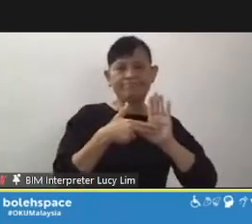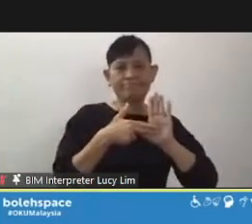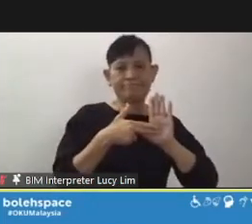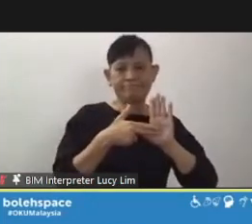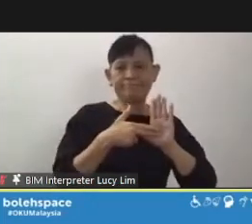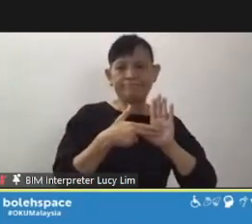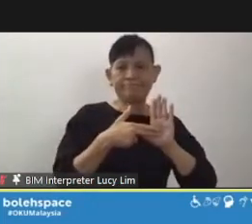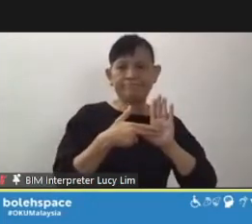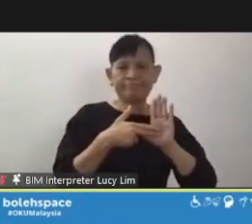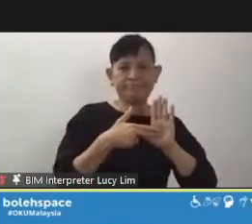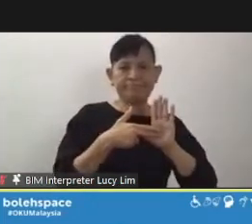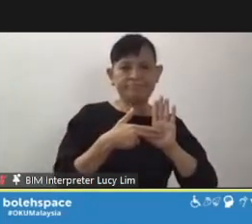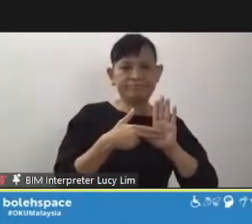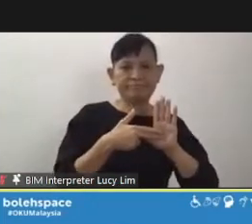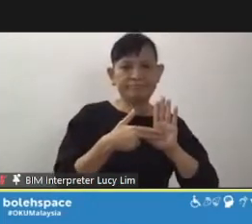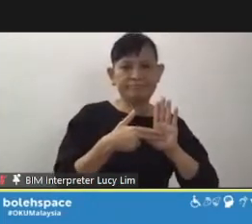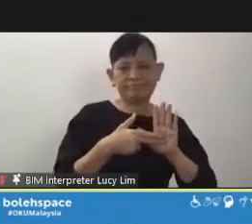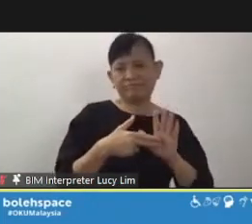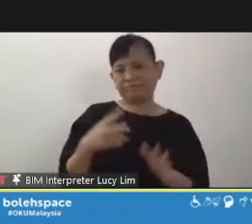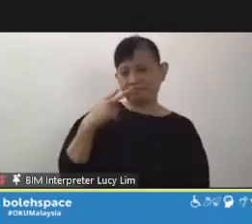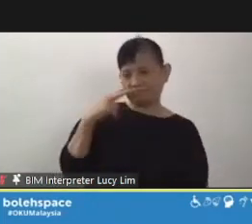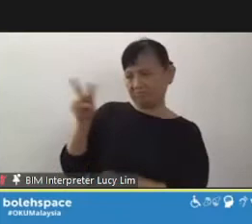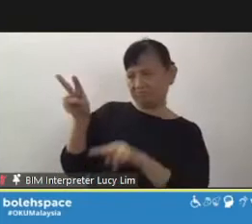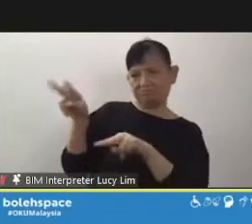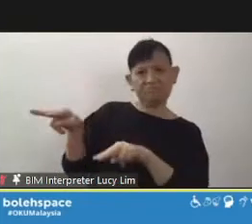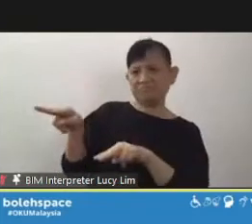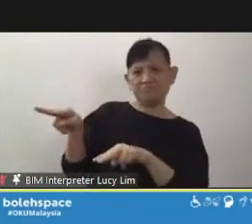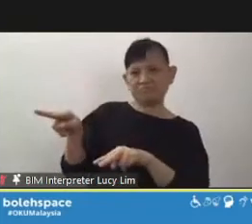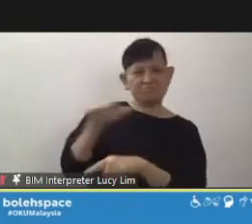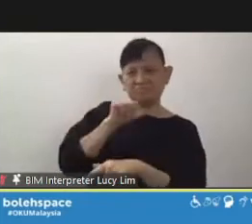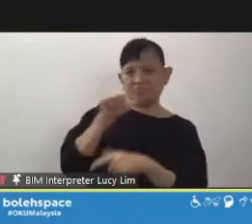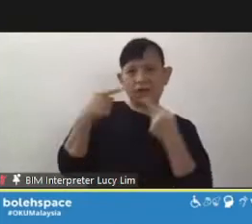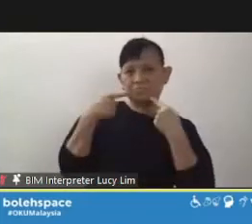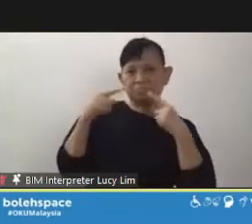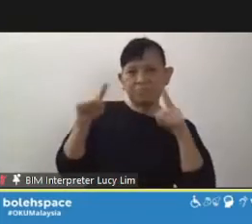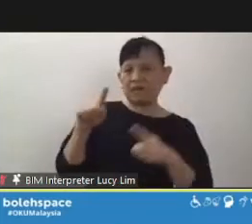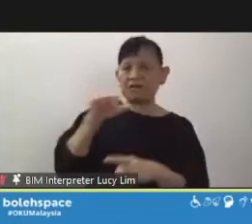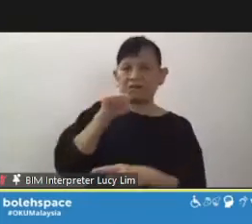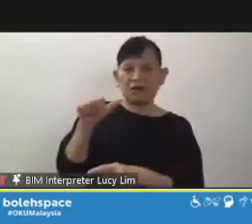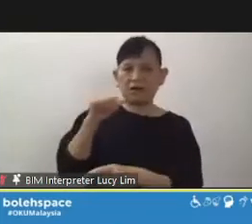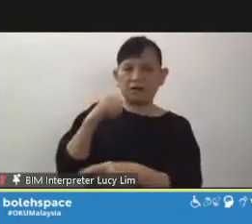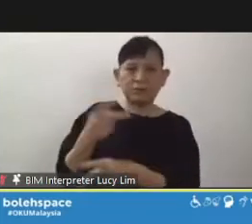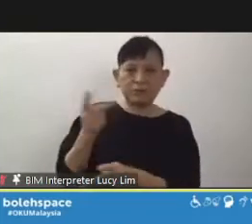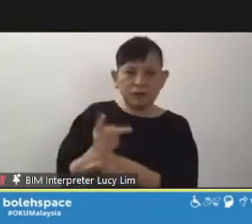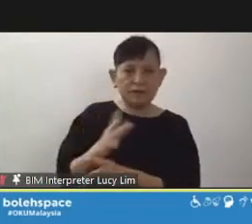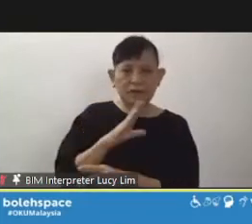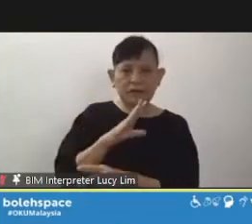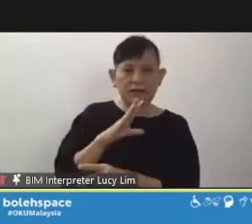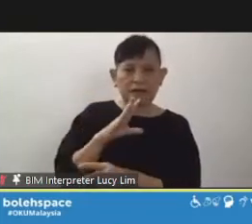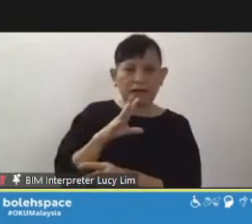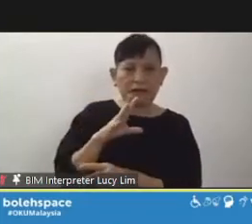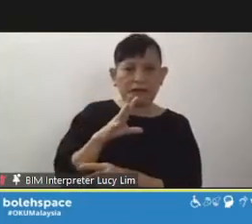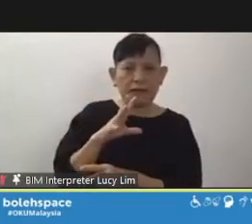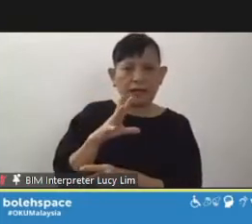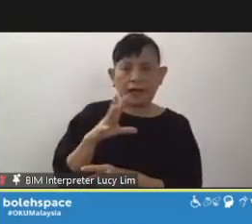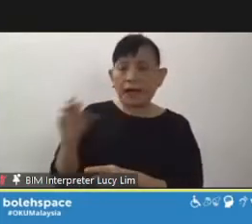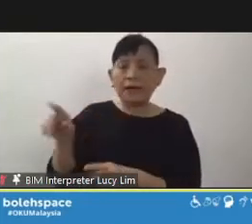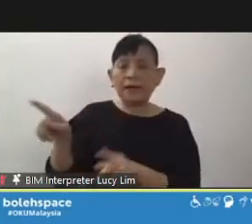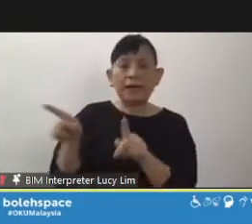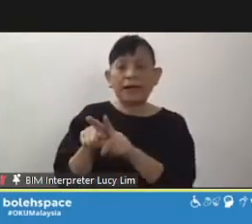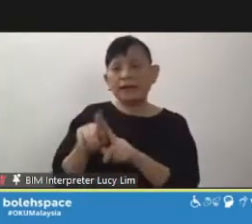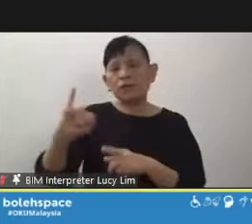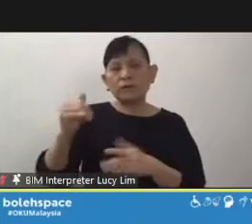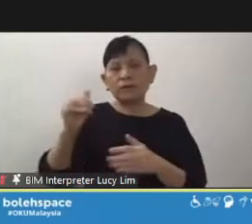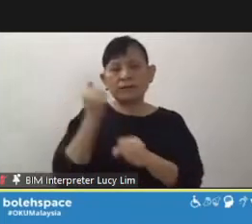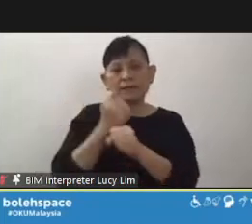are perceived as less productive, and PWDs only suitable for support roles in employment, not as executive roles. In terms